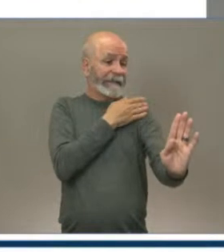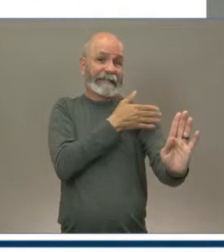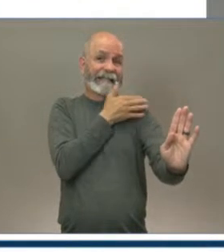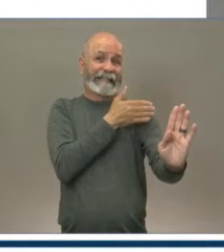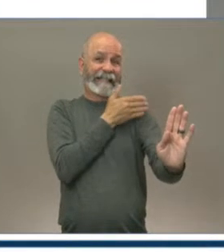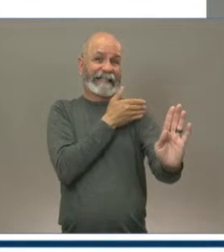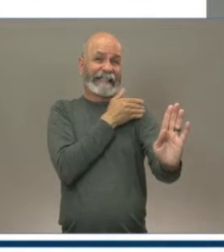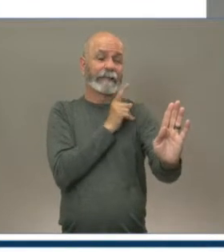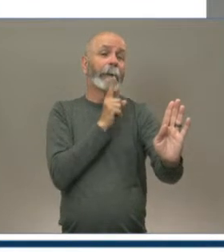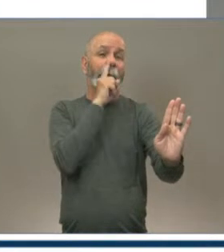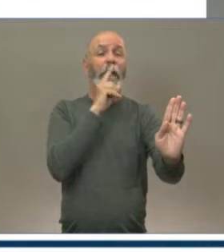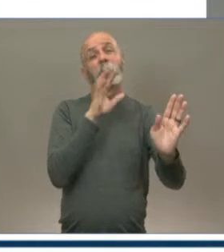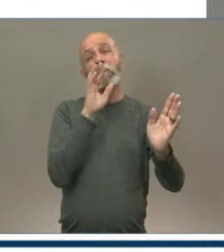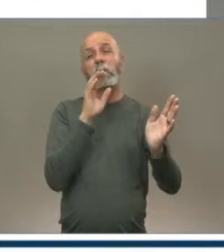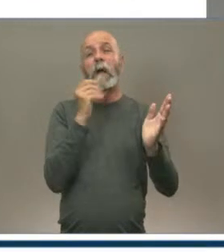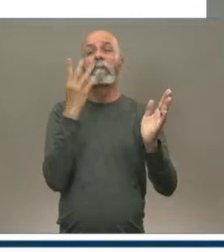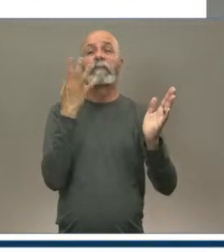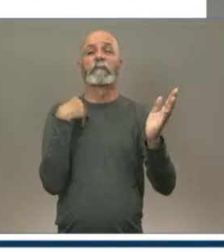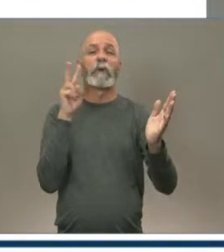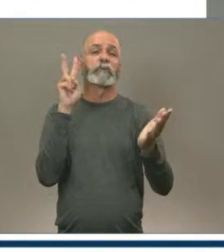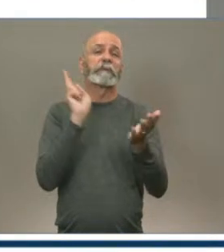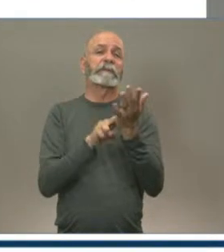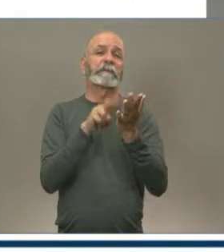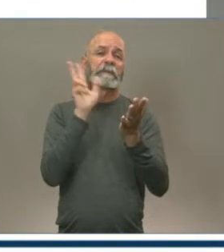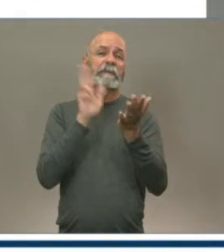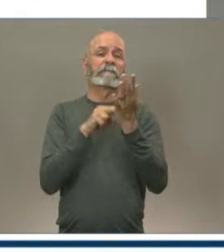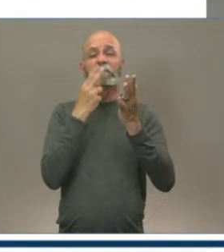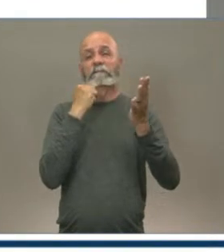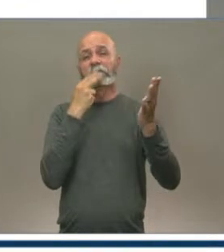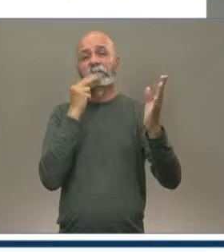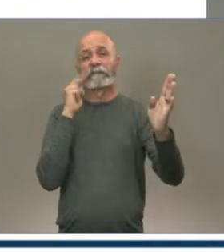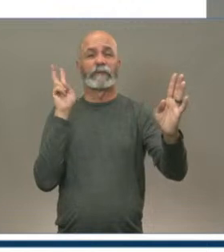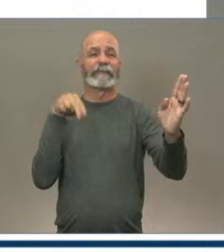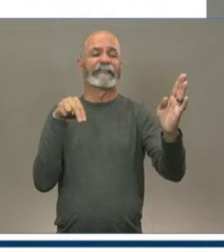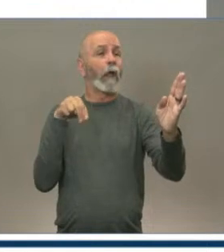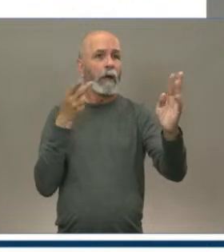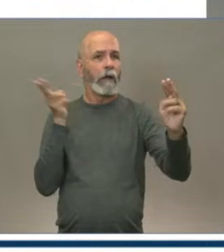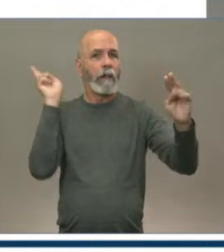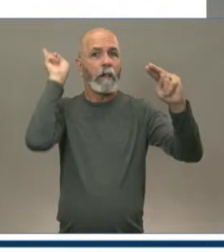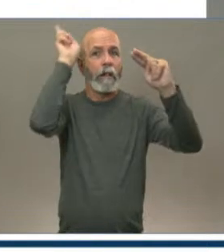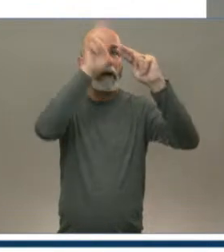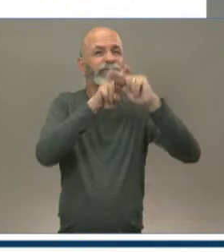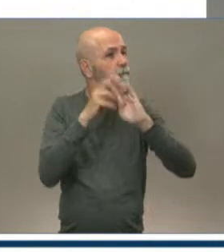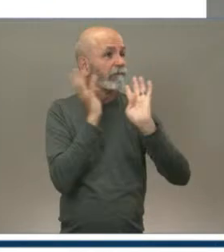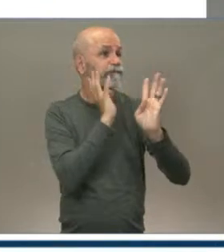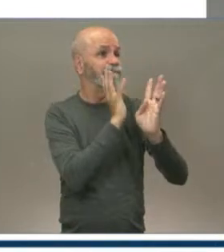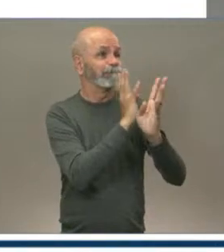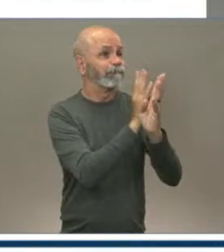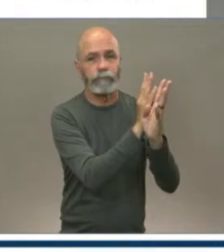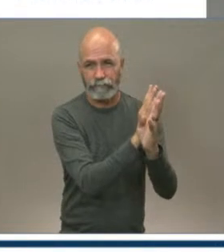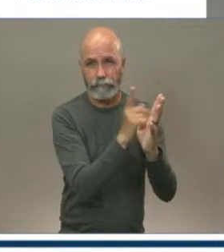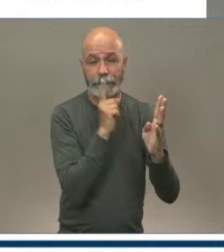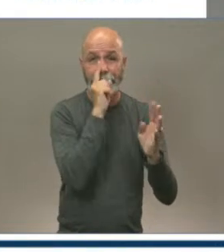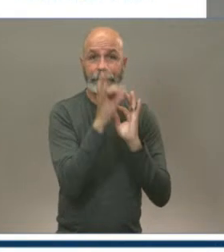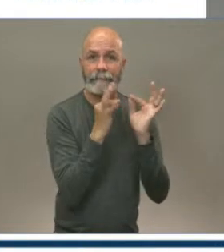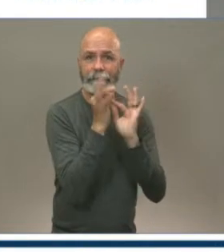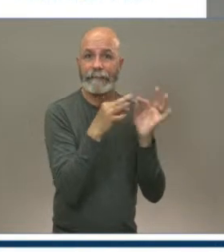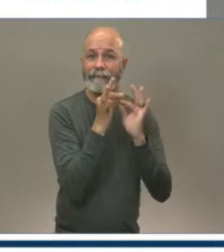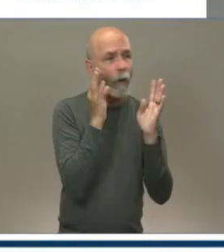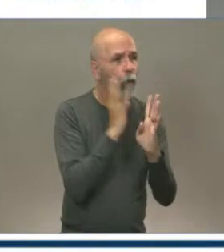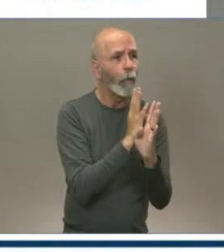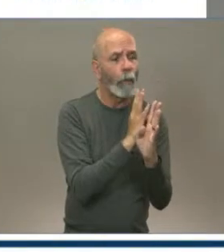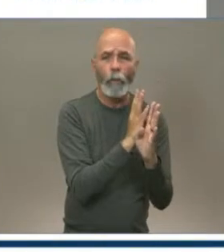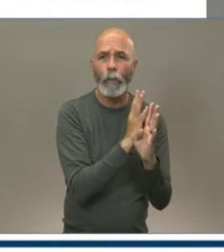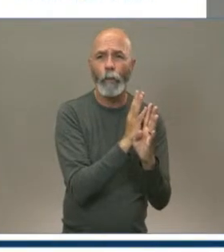2,000 a day. So we're still testing large numbers of Nova Scotians, and those numbers are from the lab. They don't actually include the